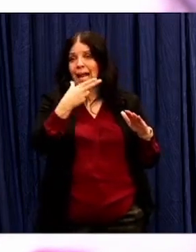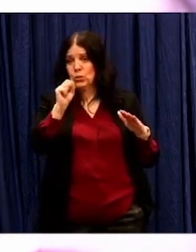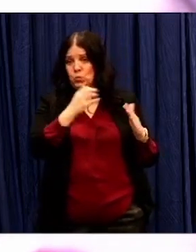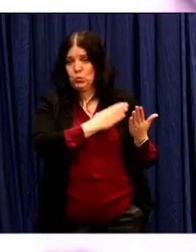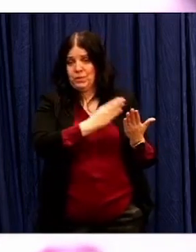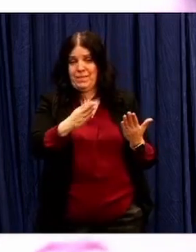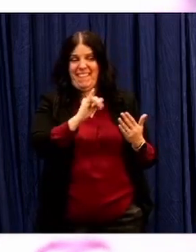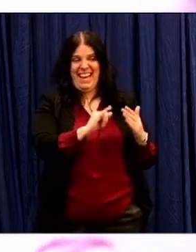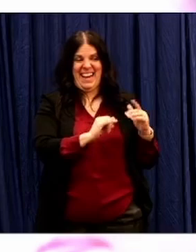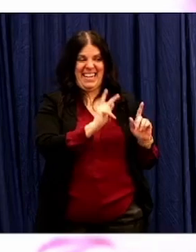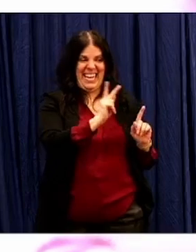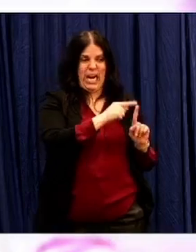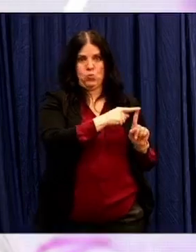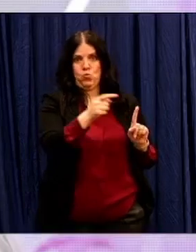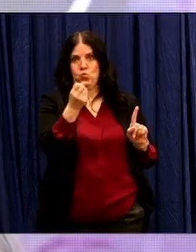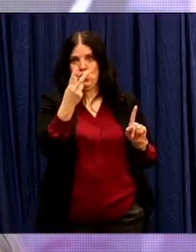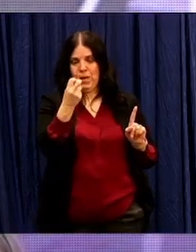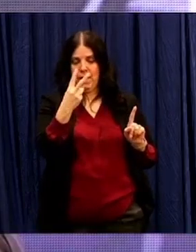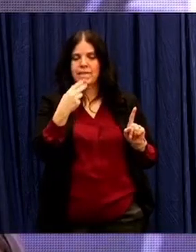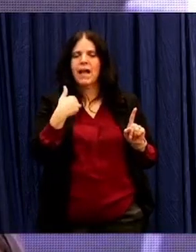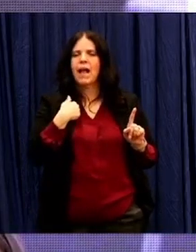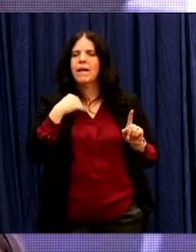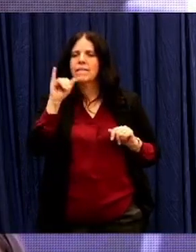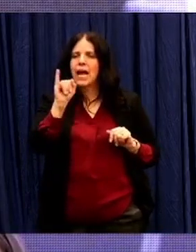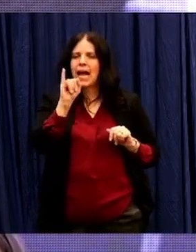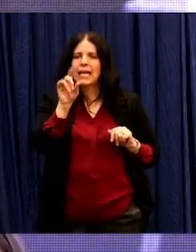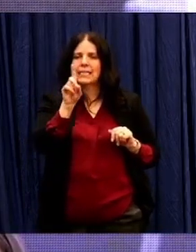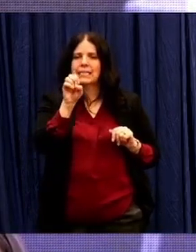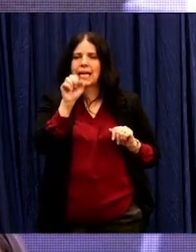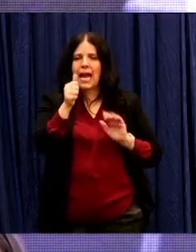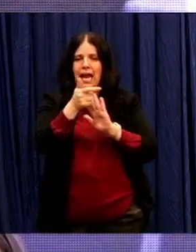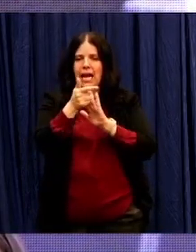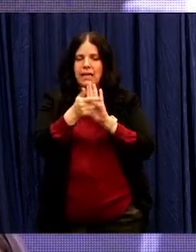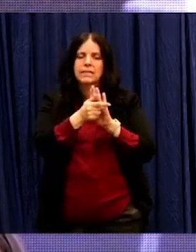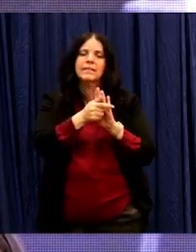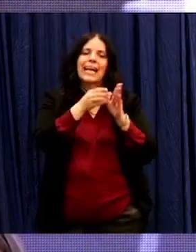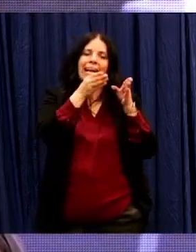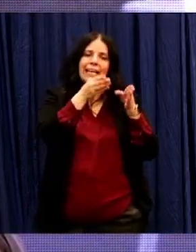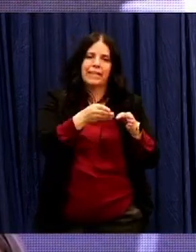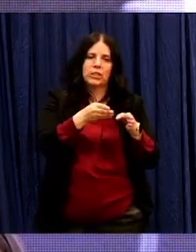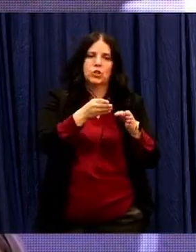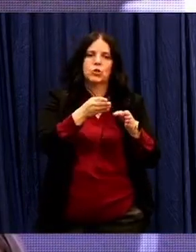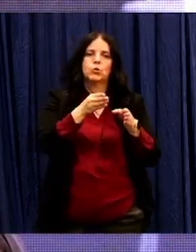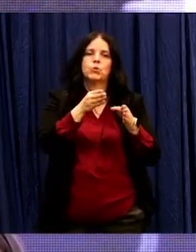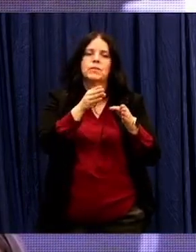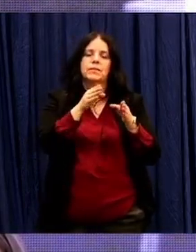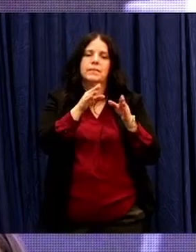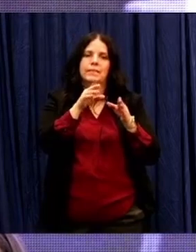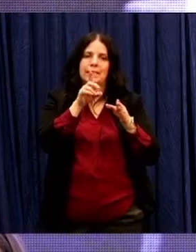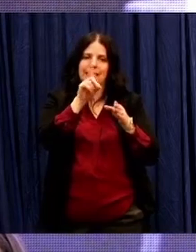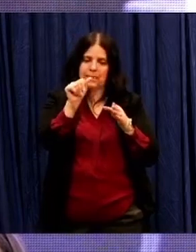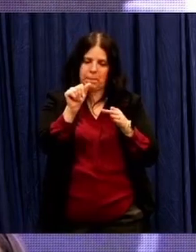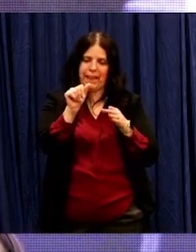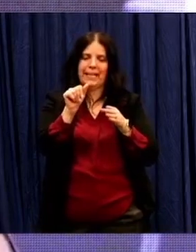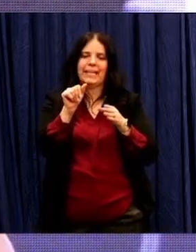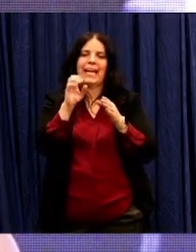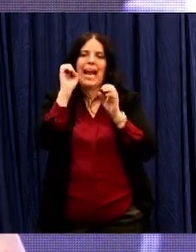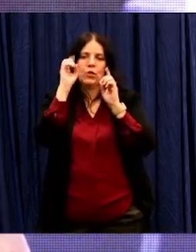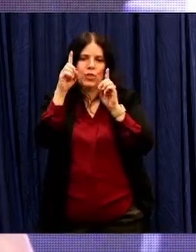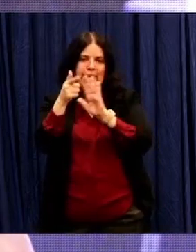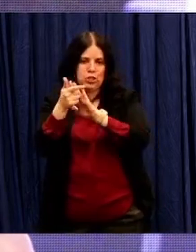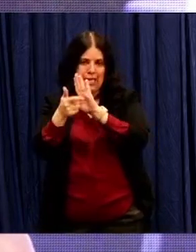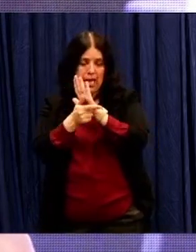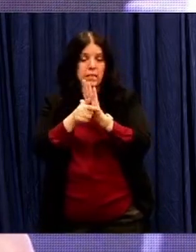Individuals with Disabilities Education Act, that essentially states that all students with disabilities